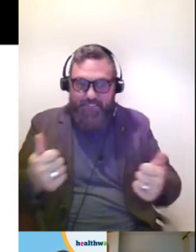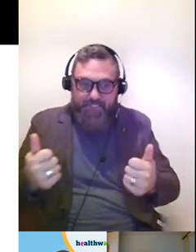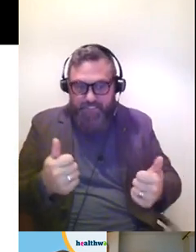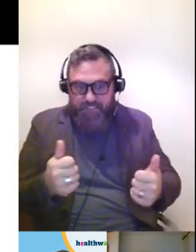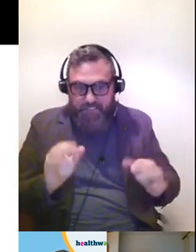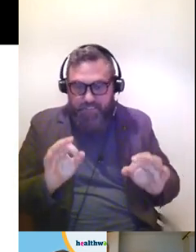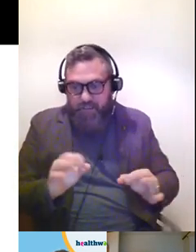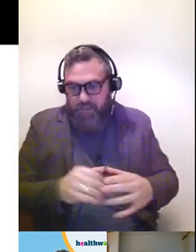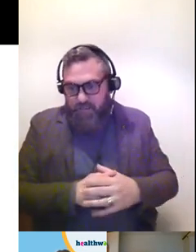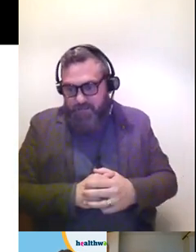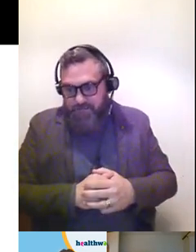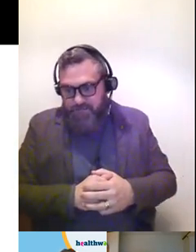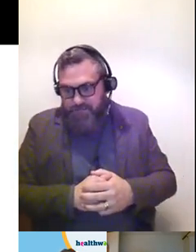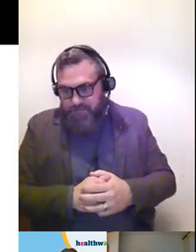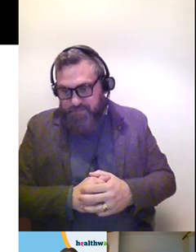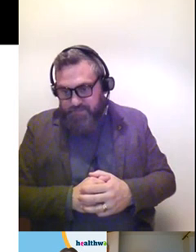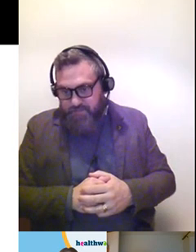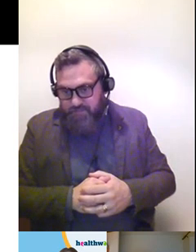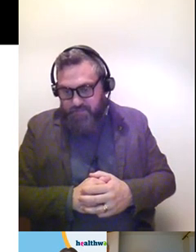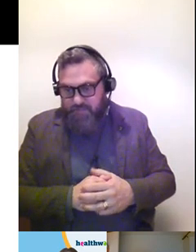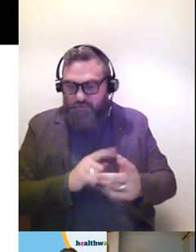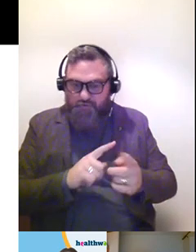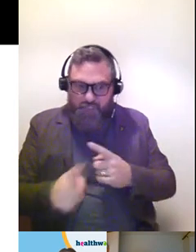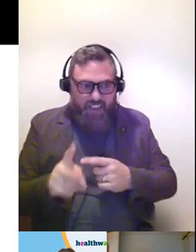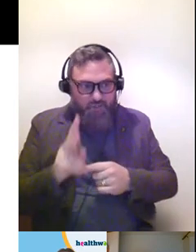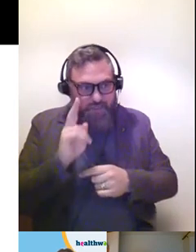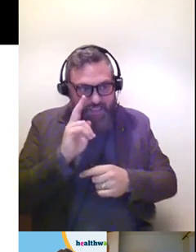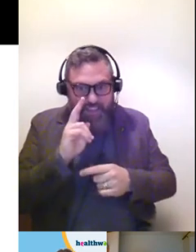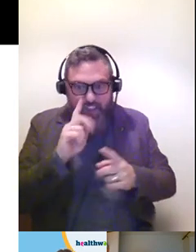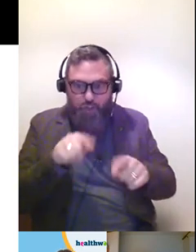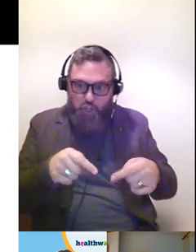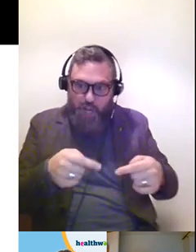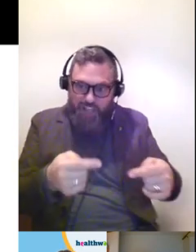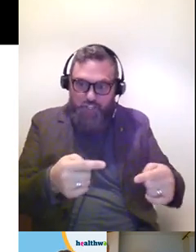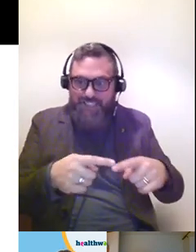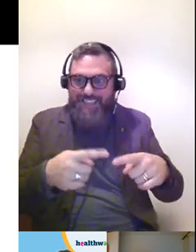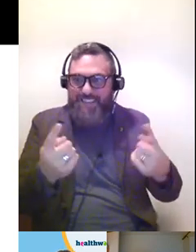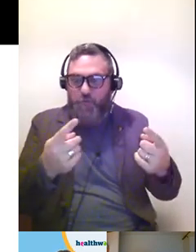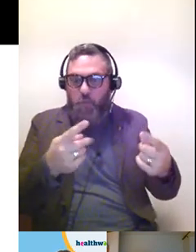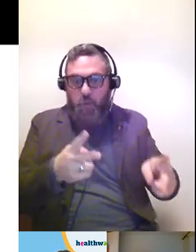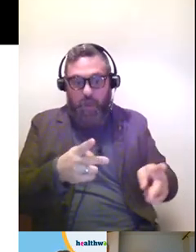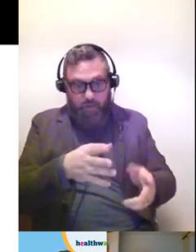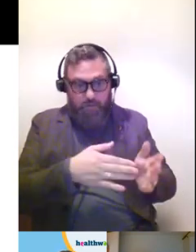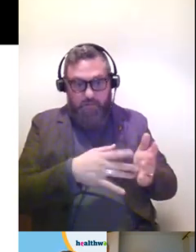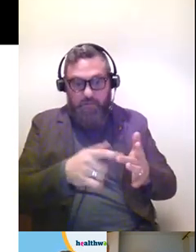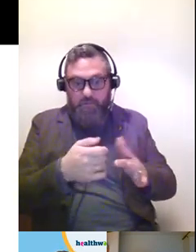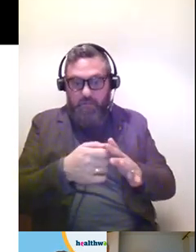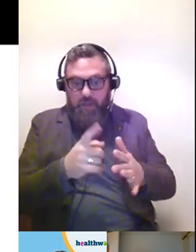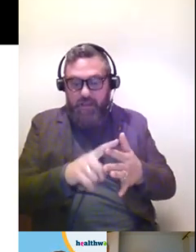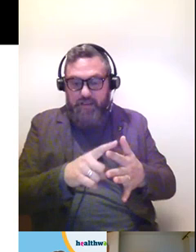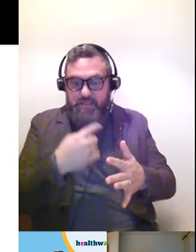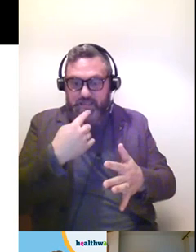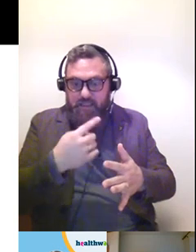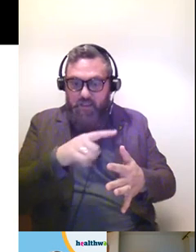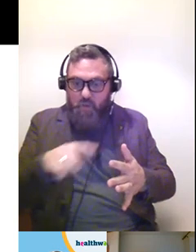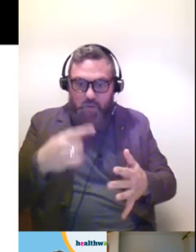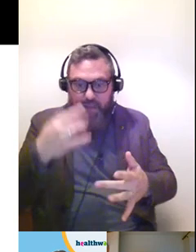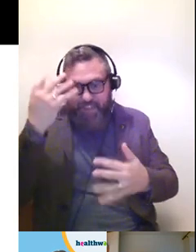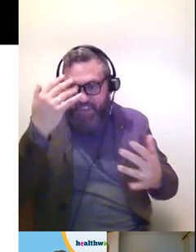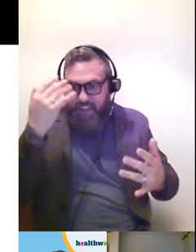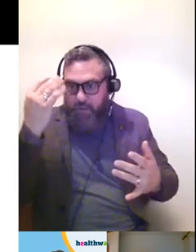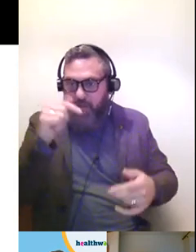other options and other lenses through which we can look at these challenges, which, you know, as Mike has said, you know, we've been thinking about these sorts of things